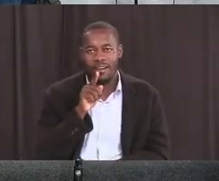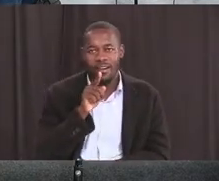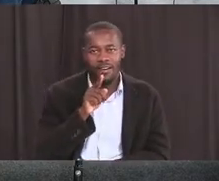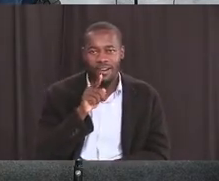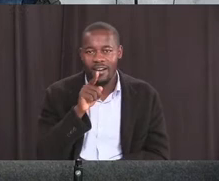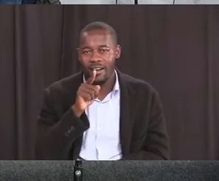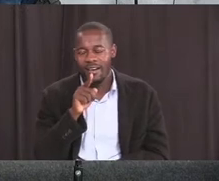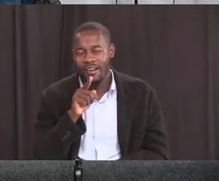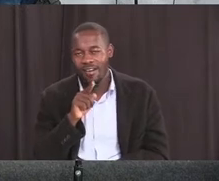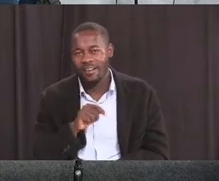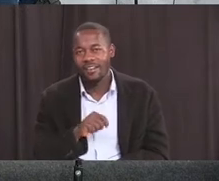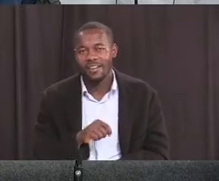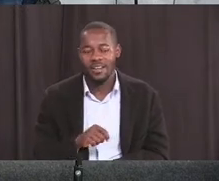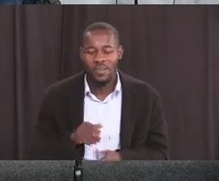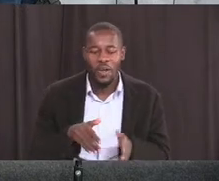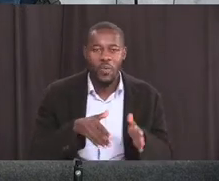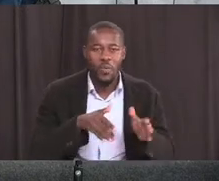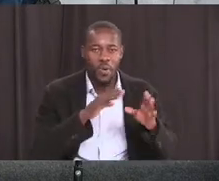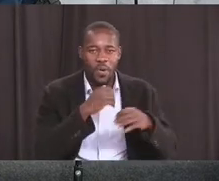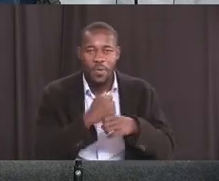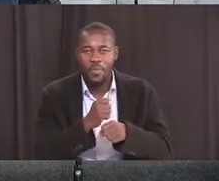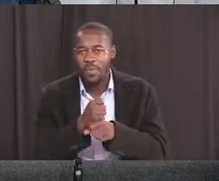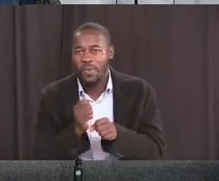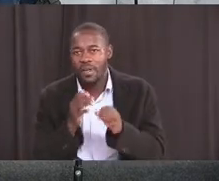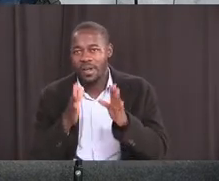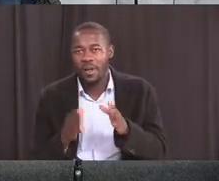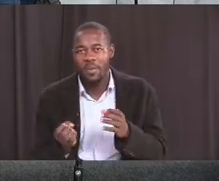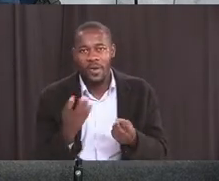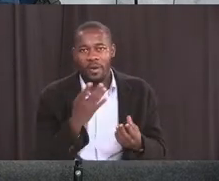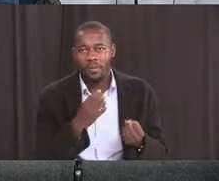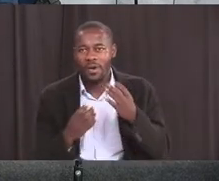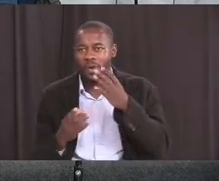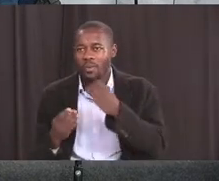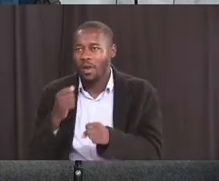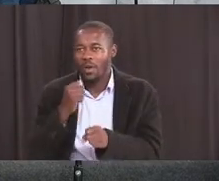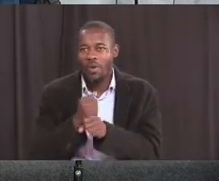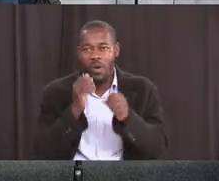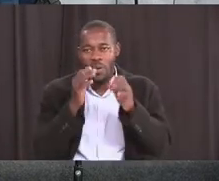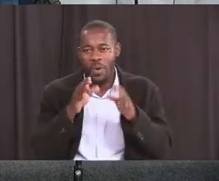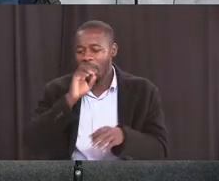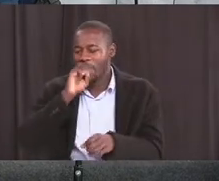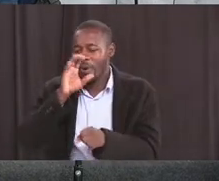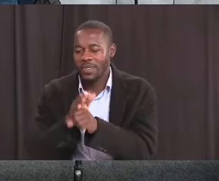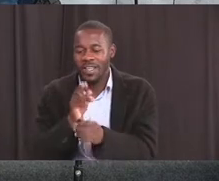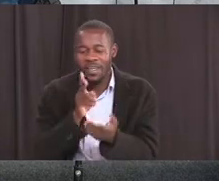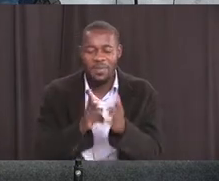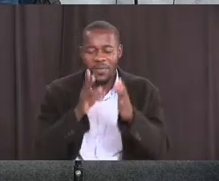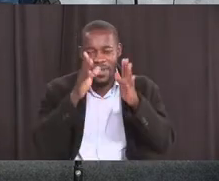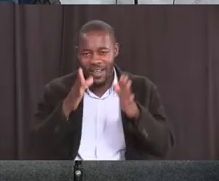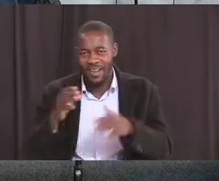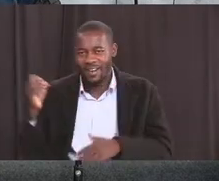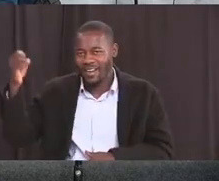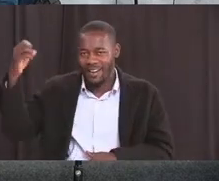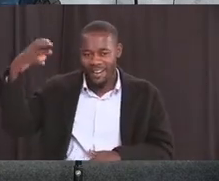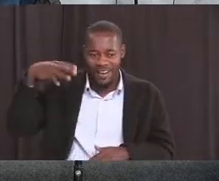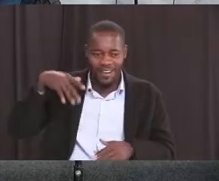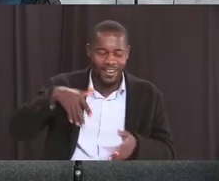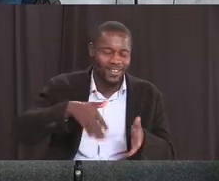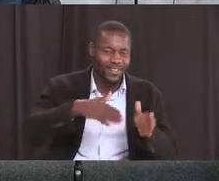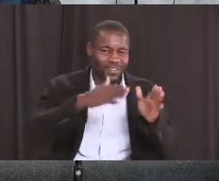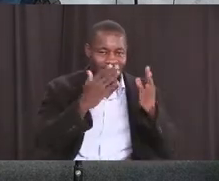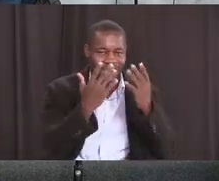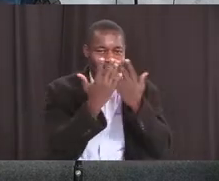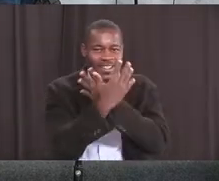are. You are waymaker, miracle worker, promise keep, light in the darkness, my